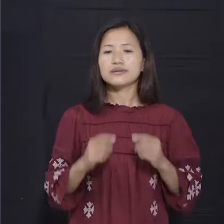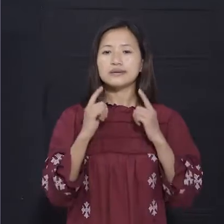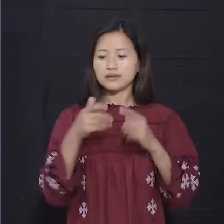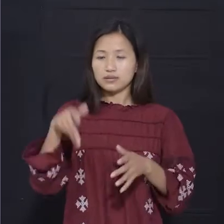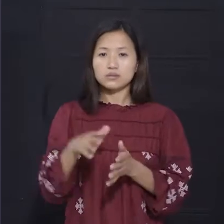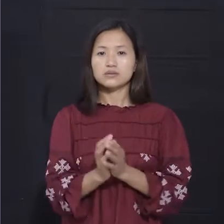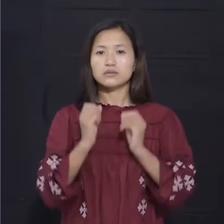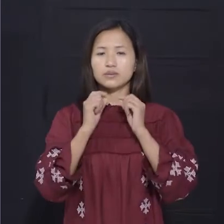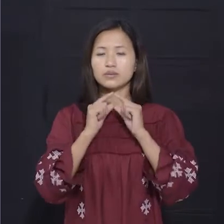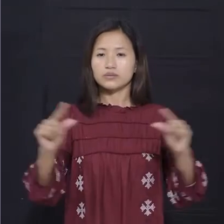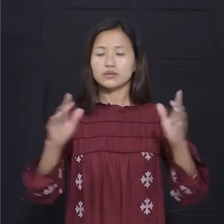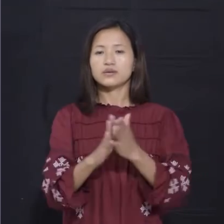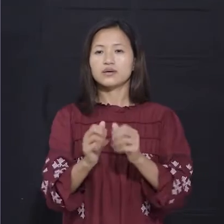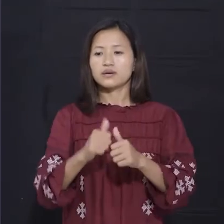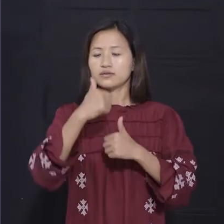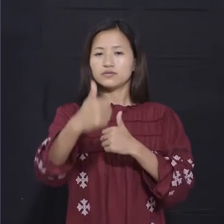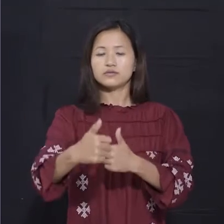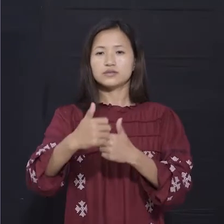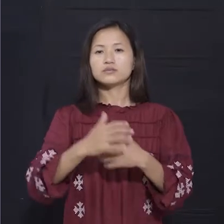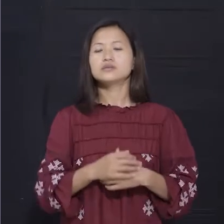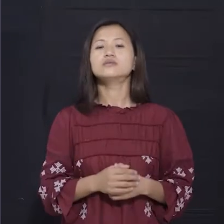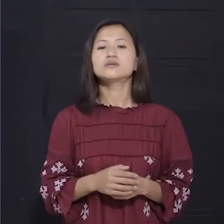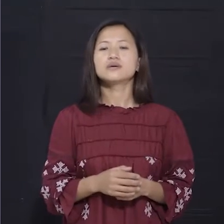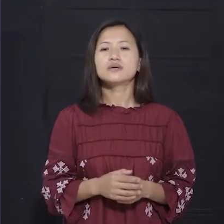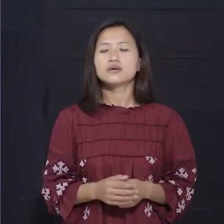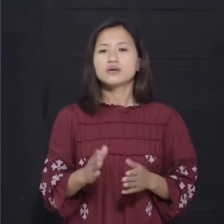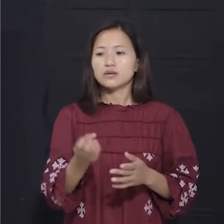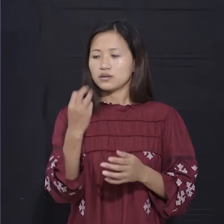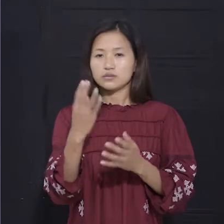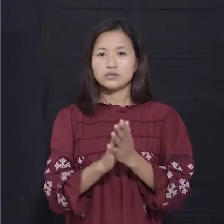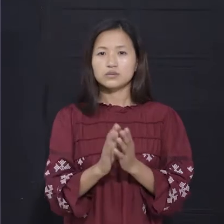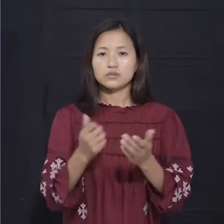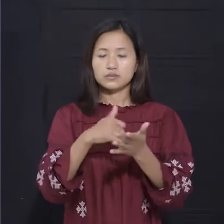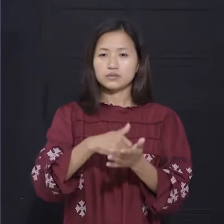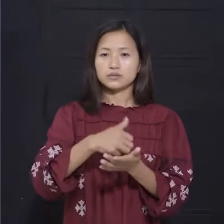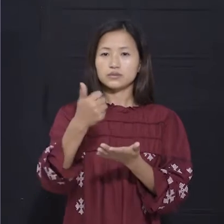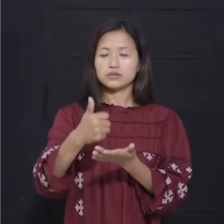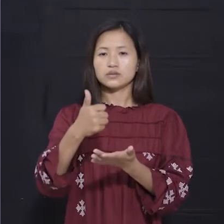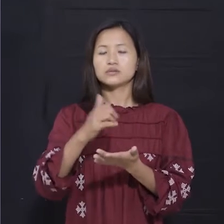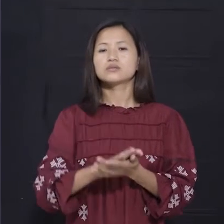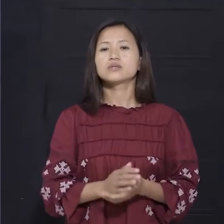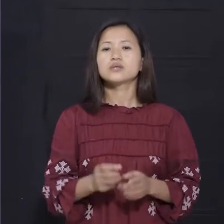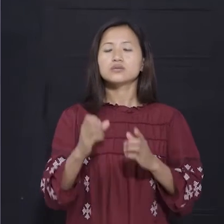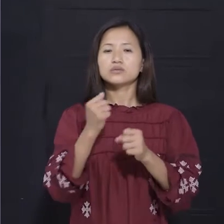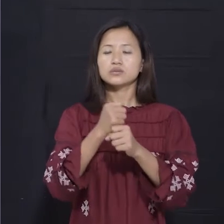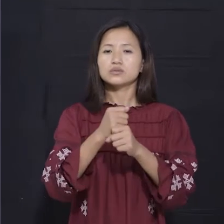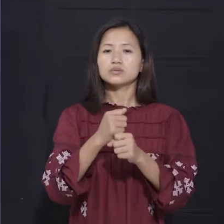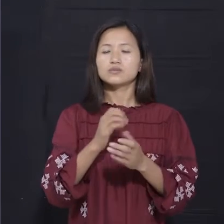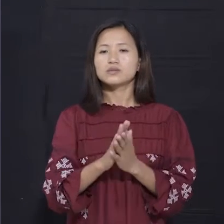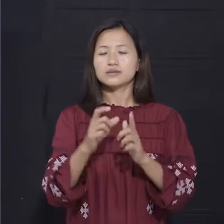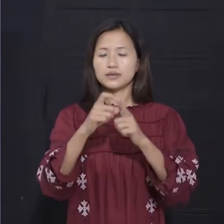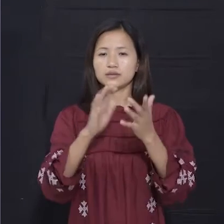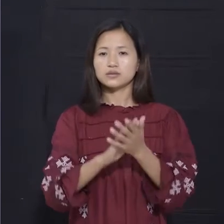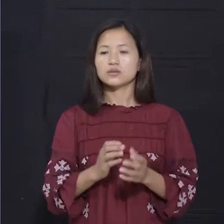again, right? So all these accounts led to the result stating that the Gupta dynasty was the golden